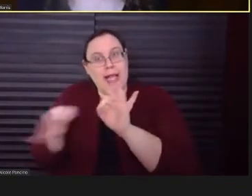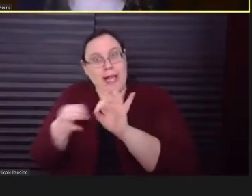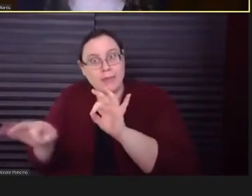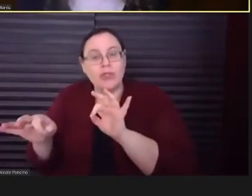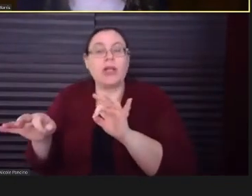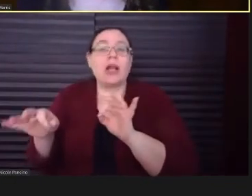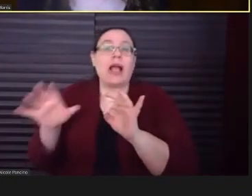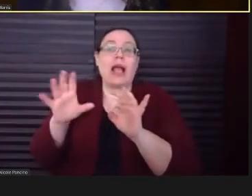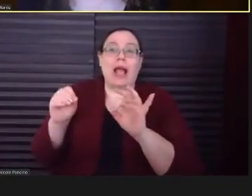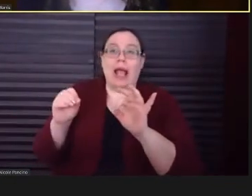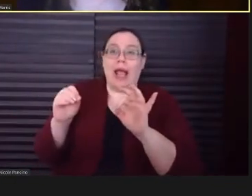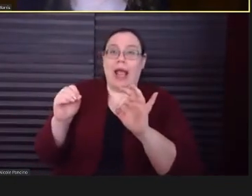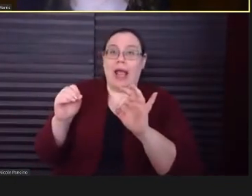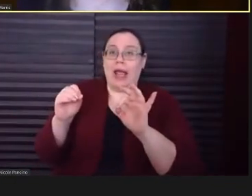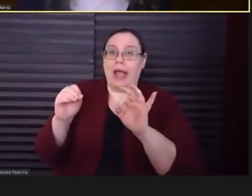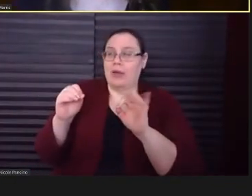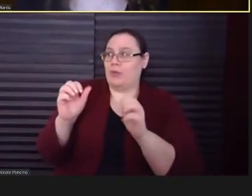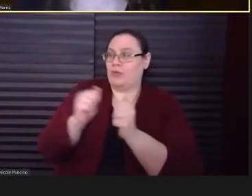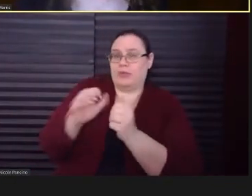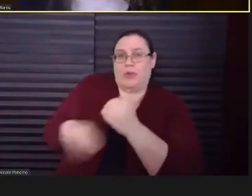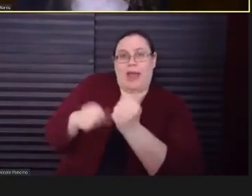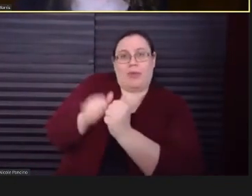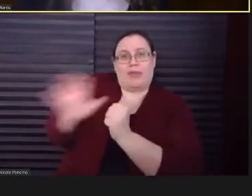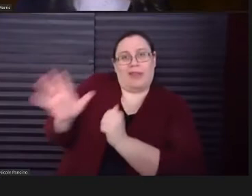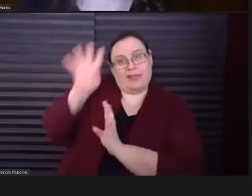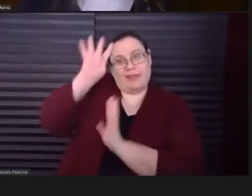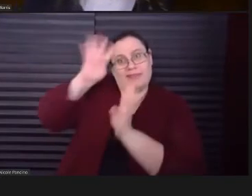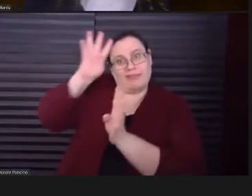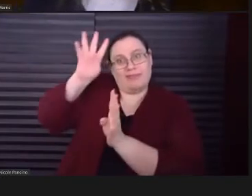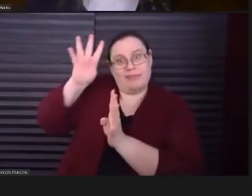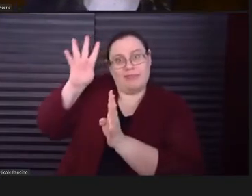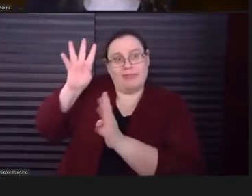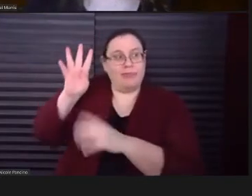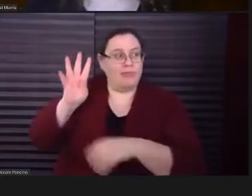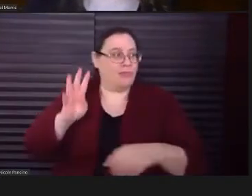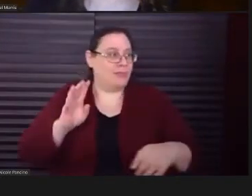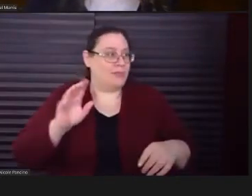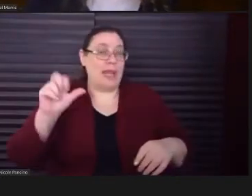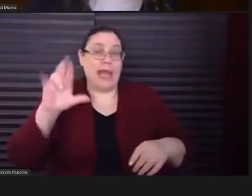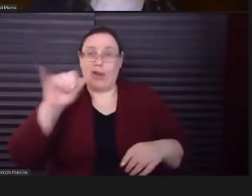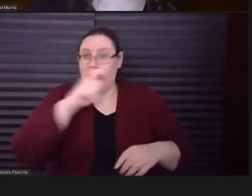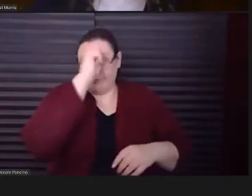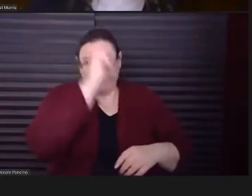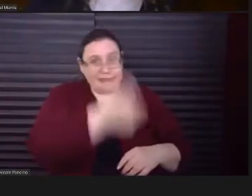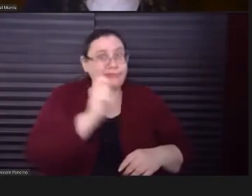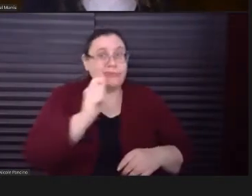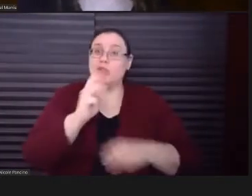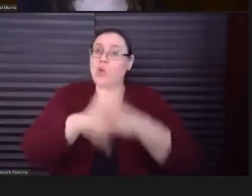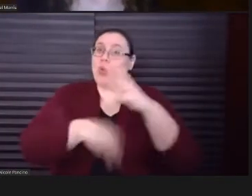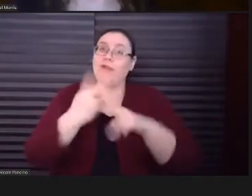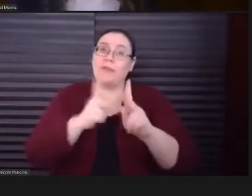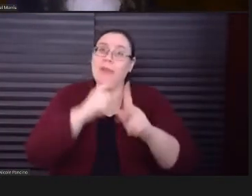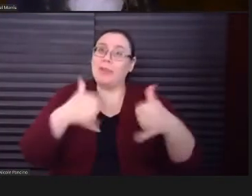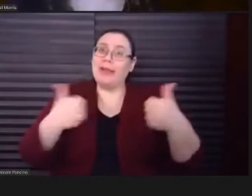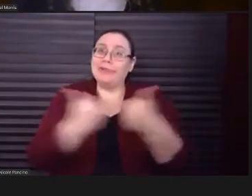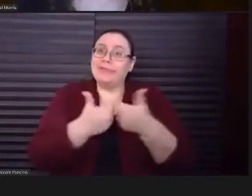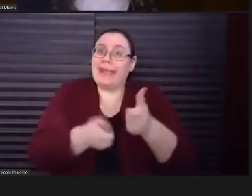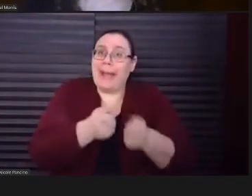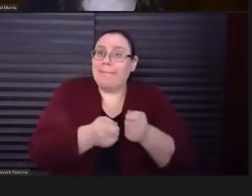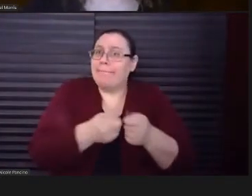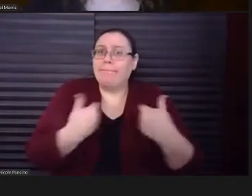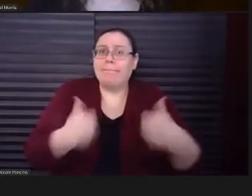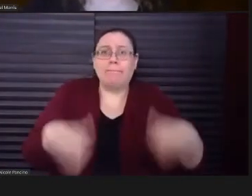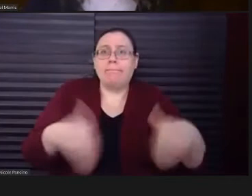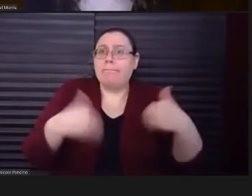on him with his own innovation. And we certainly have to tip our hat to the gaming world. They've really laid some